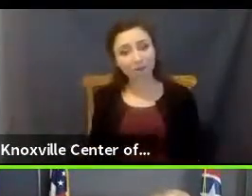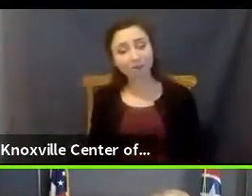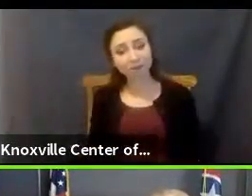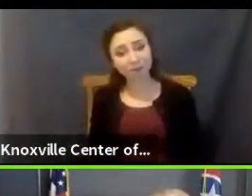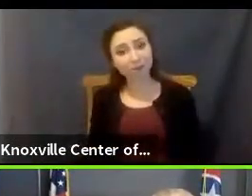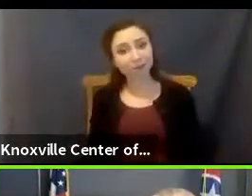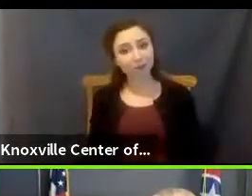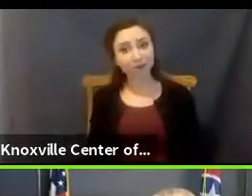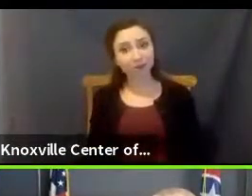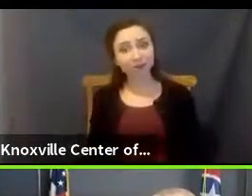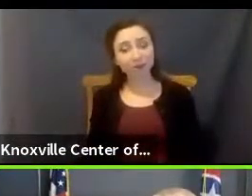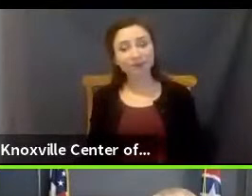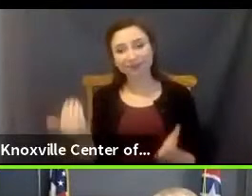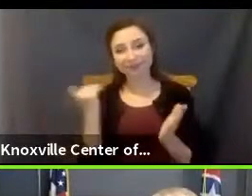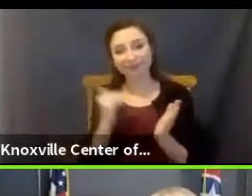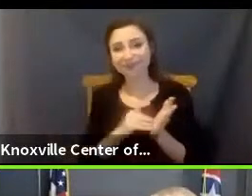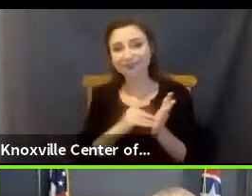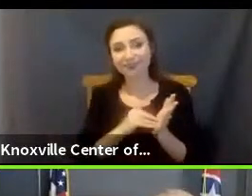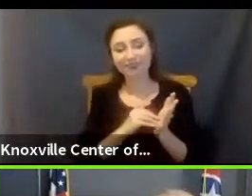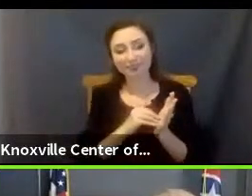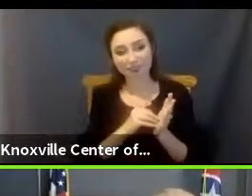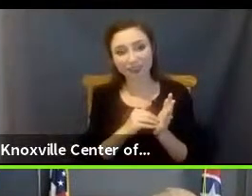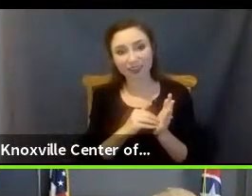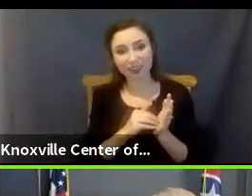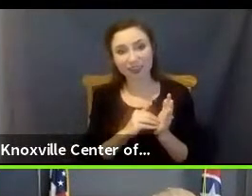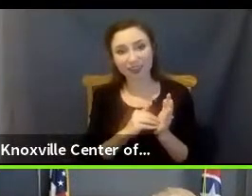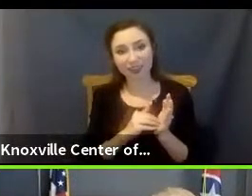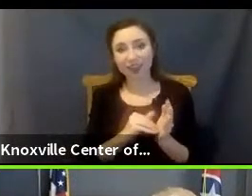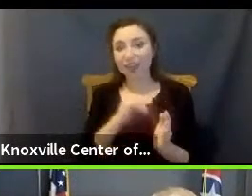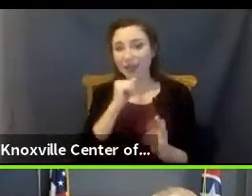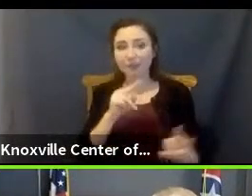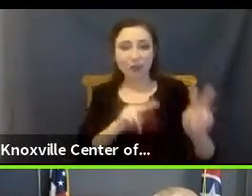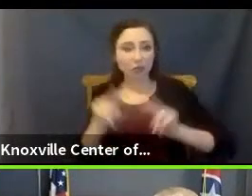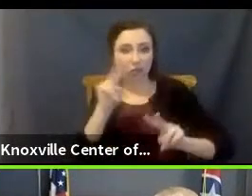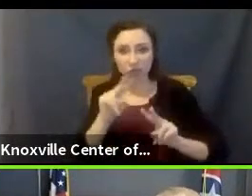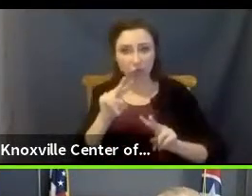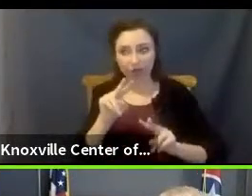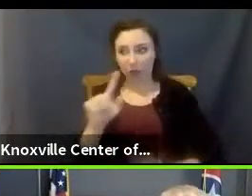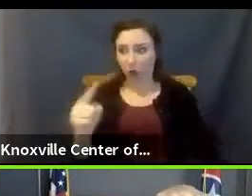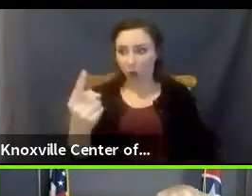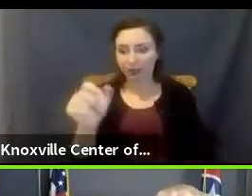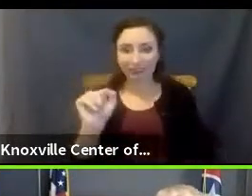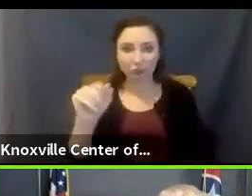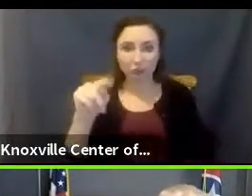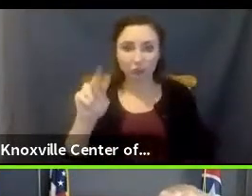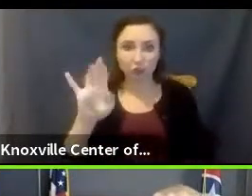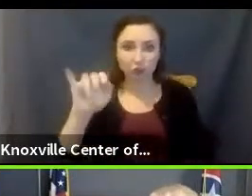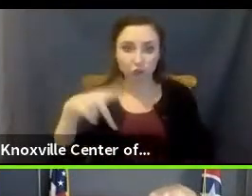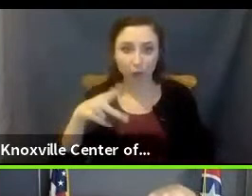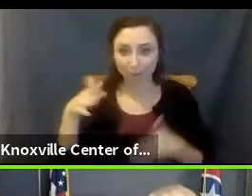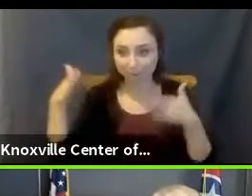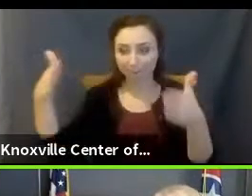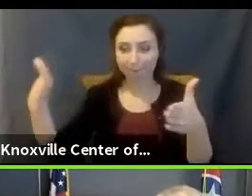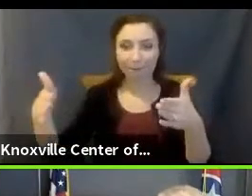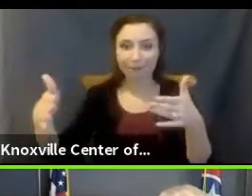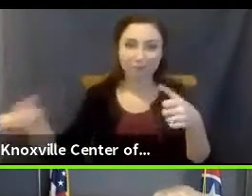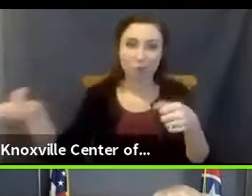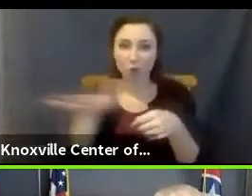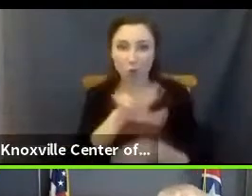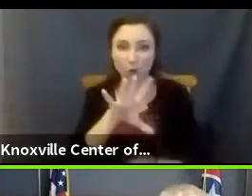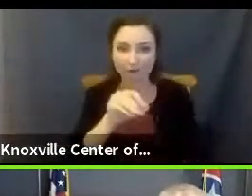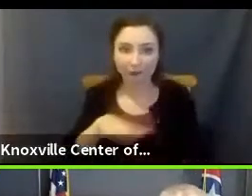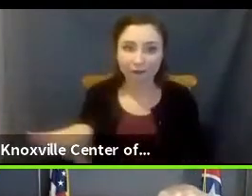so, and again, I'm not just looking at the Strip. This is the entirety of the county, and we